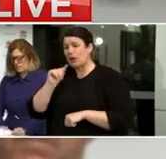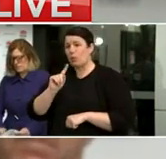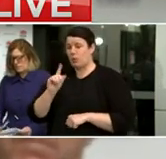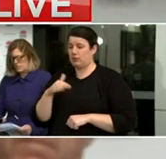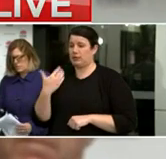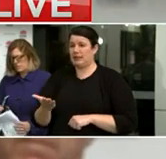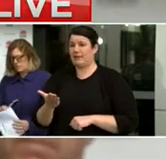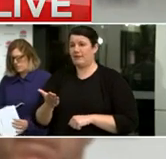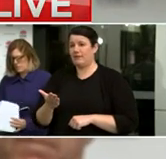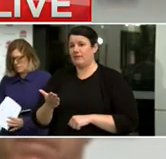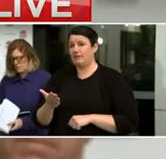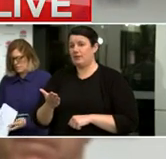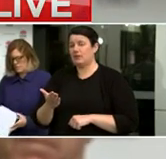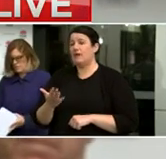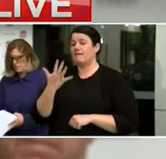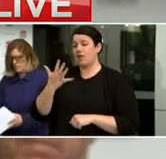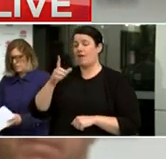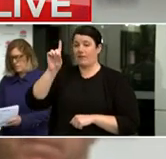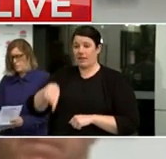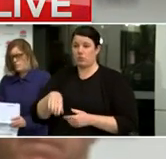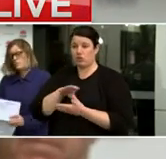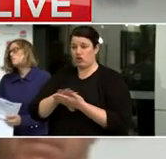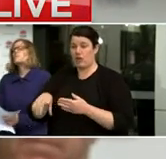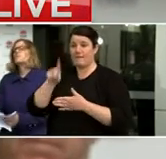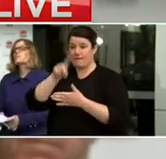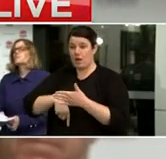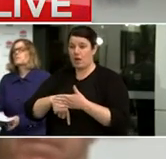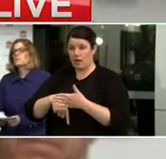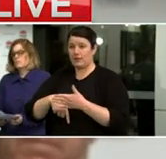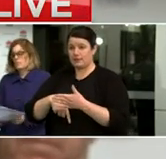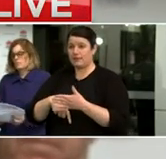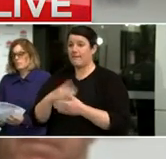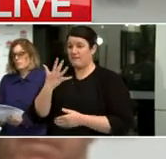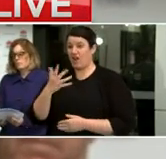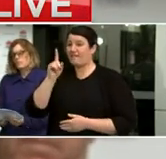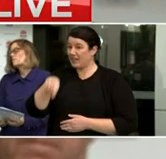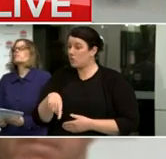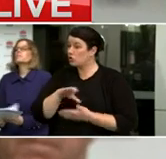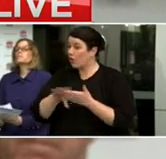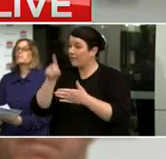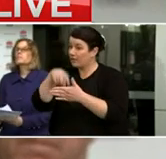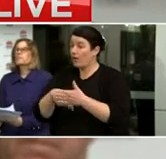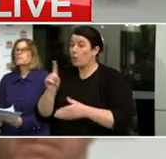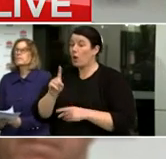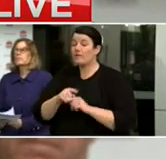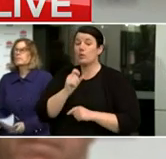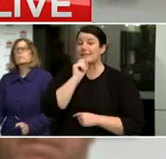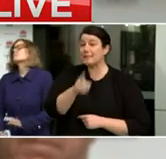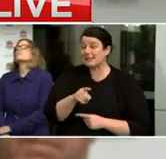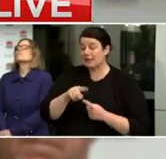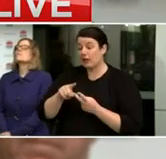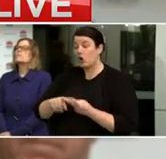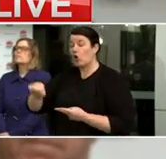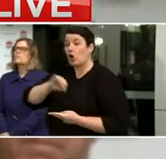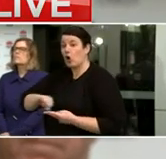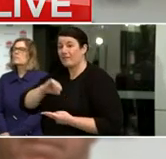issue a $5,000 fine, $5,000 for spitting, coughing